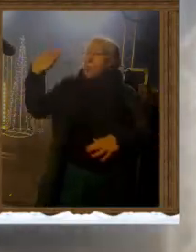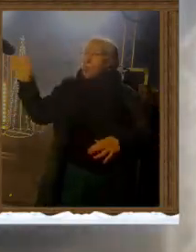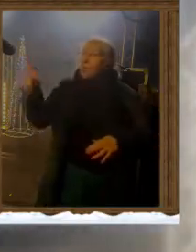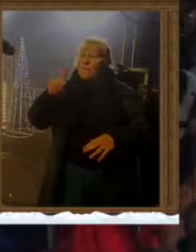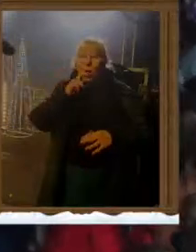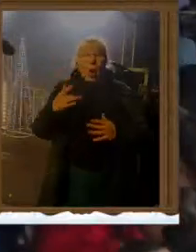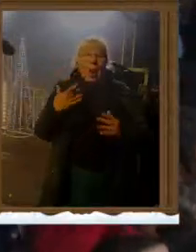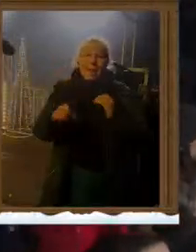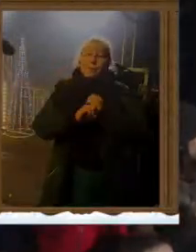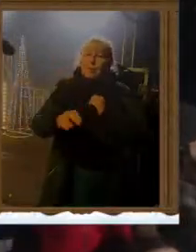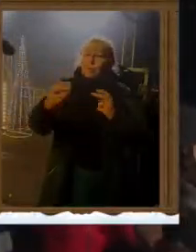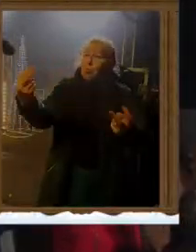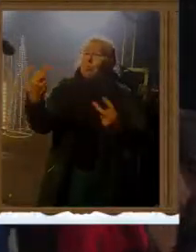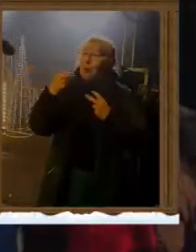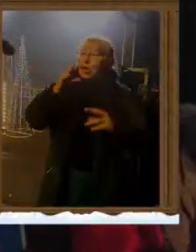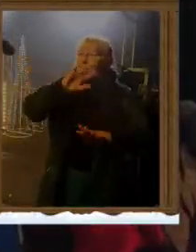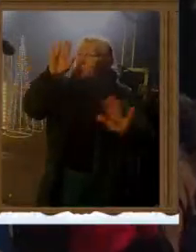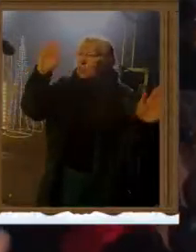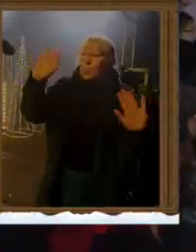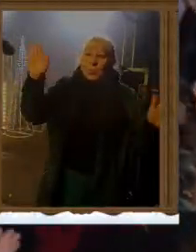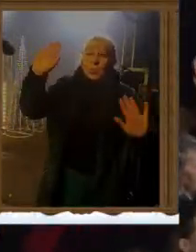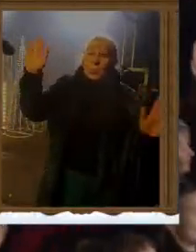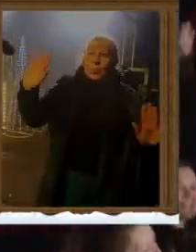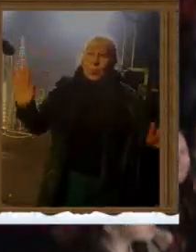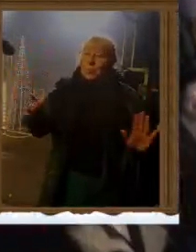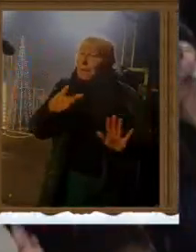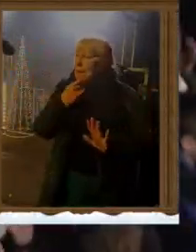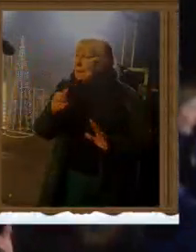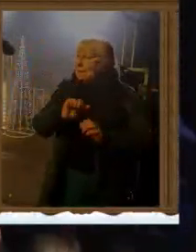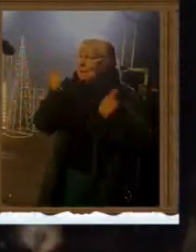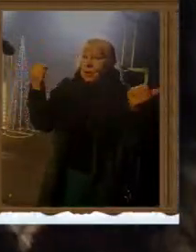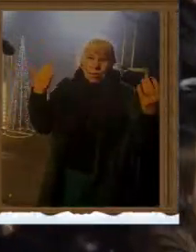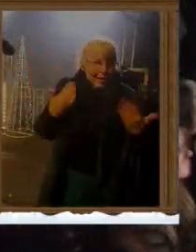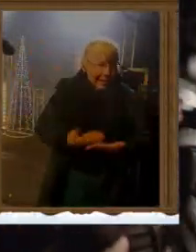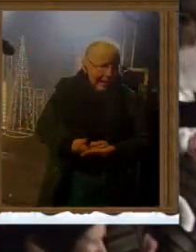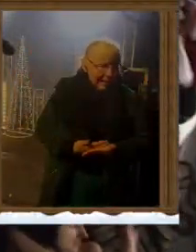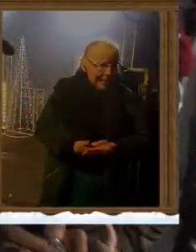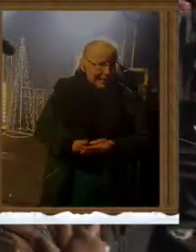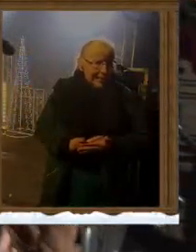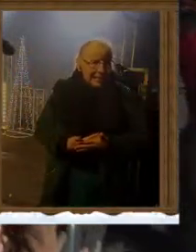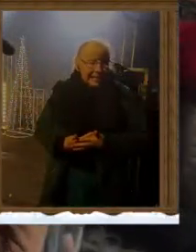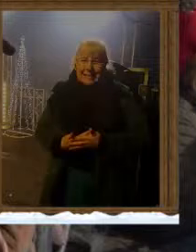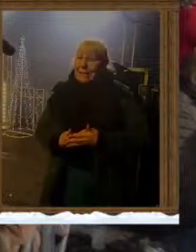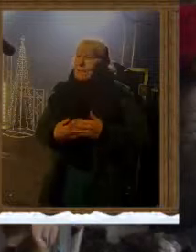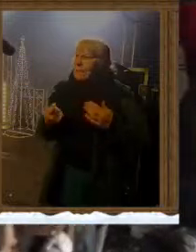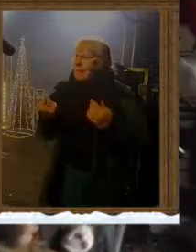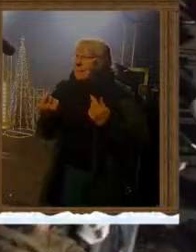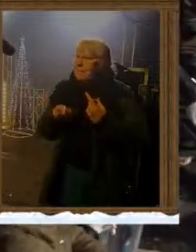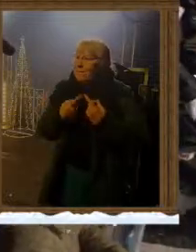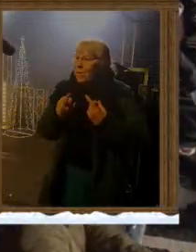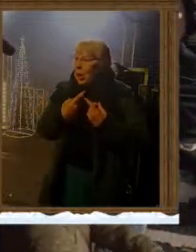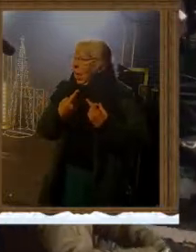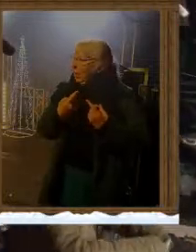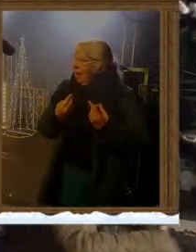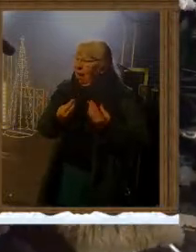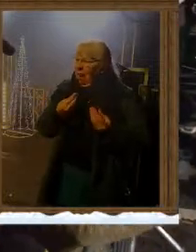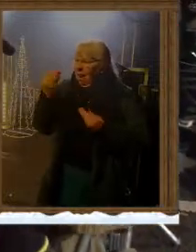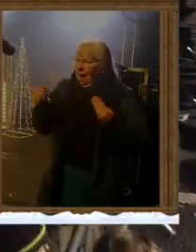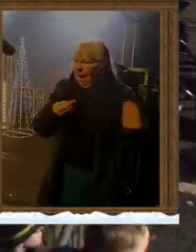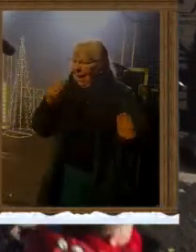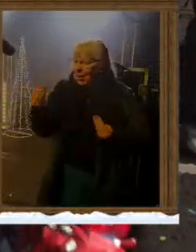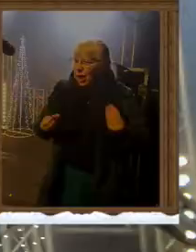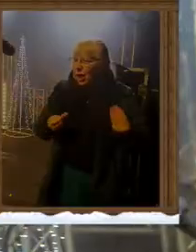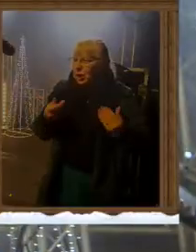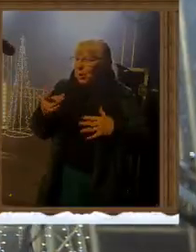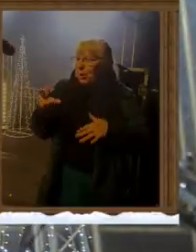live stream tonight. I hope we had a great night. I might have a few other wee bits and pieces to hand out just after